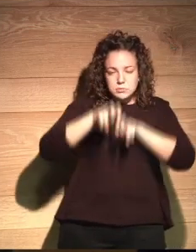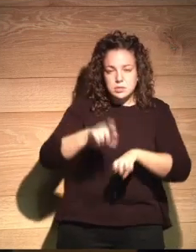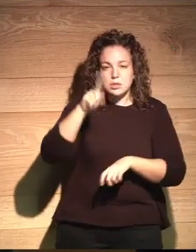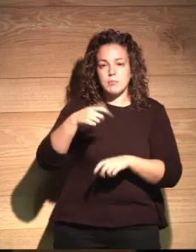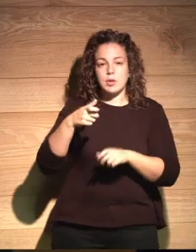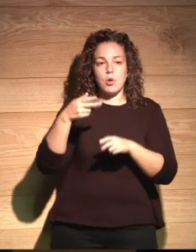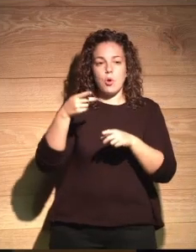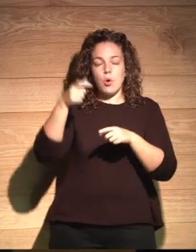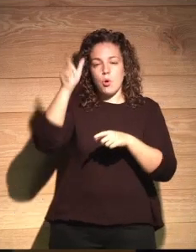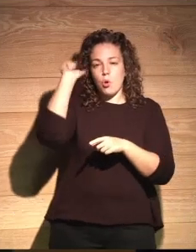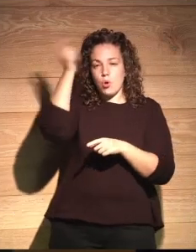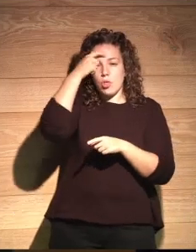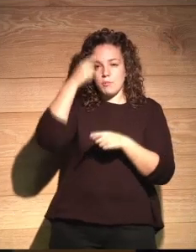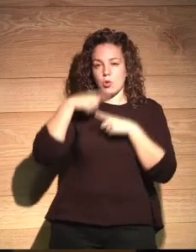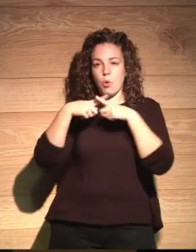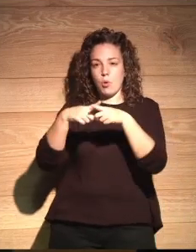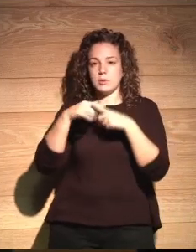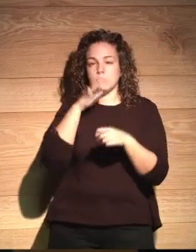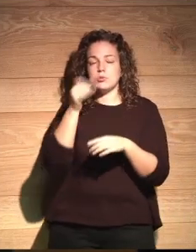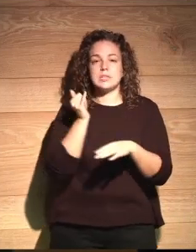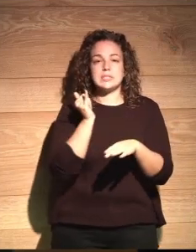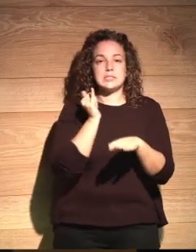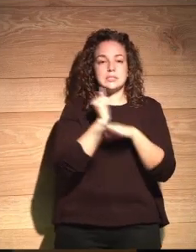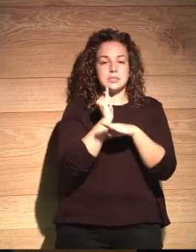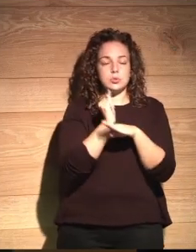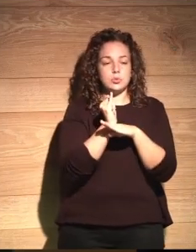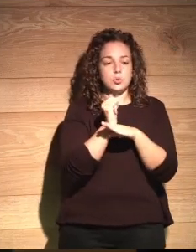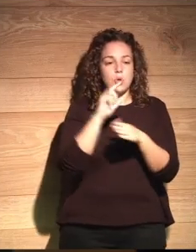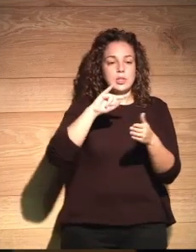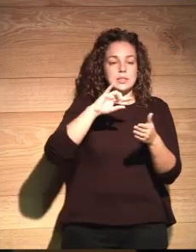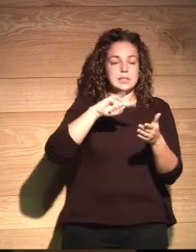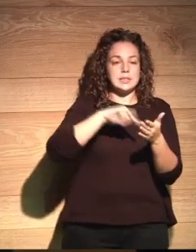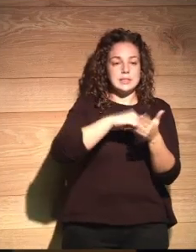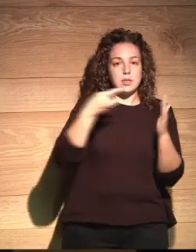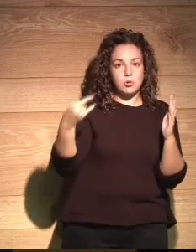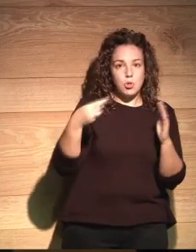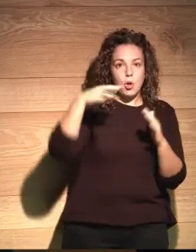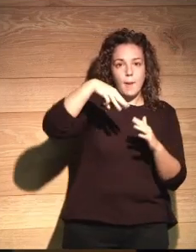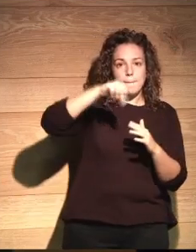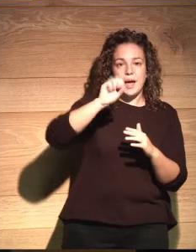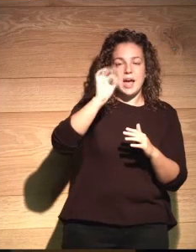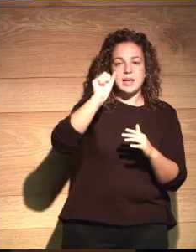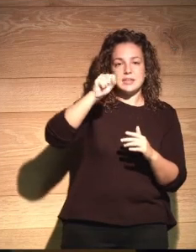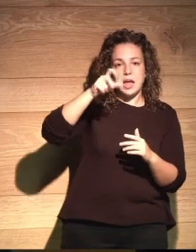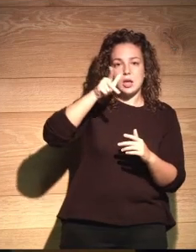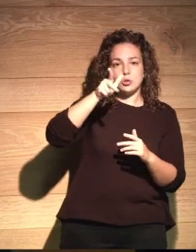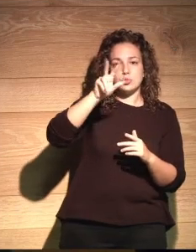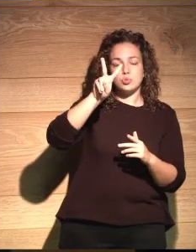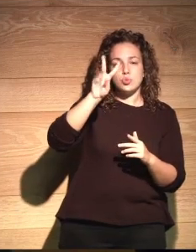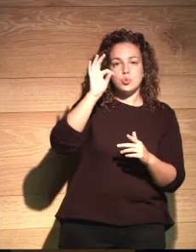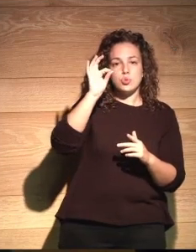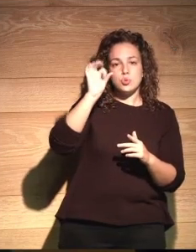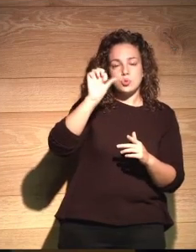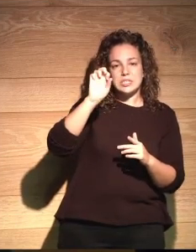shares knowledge, and he is based at the MIT,